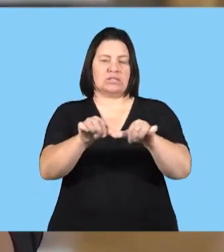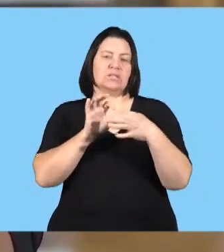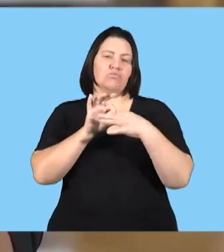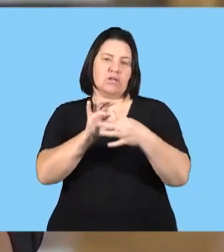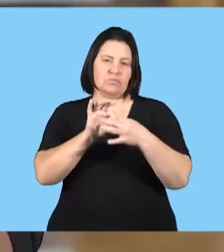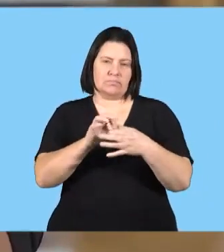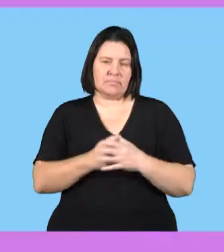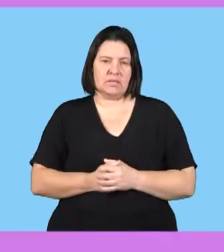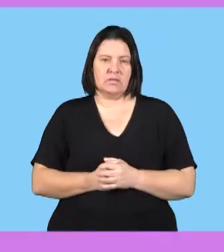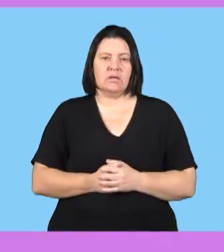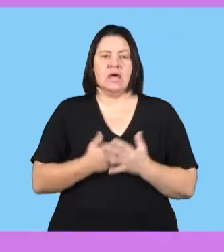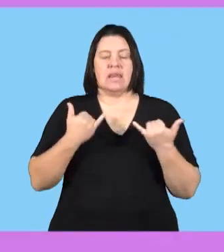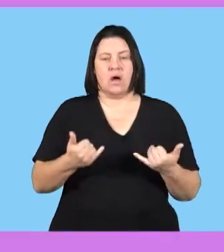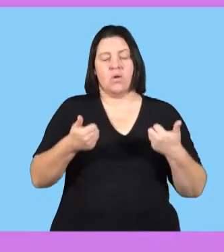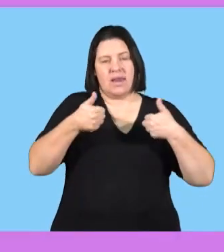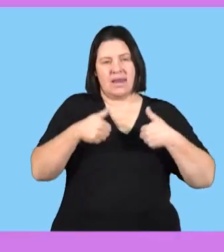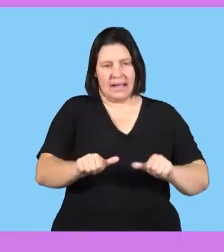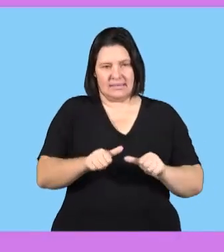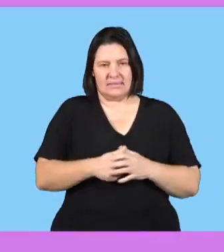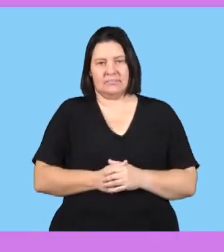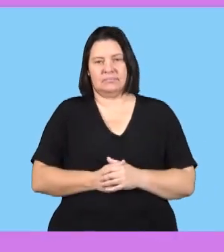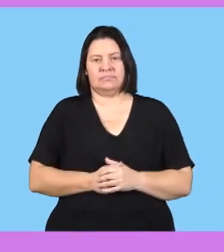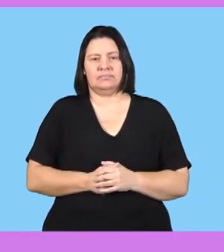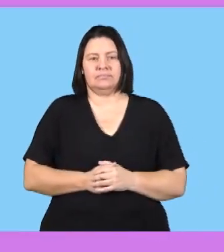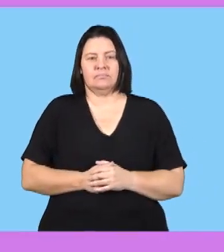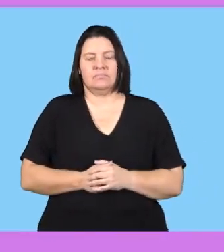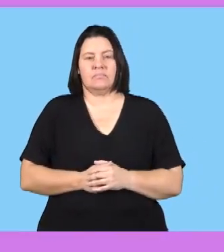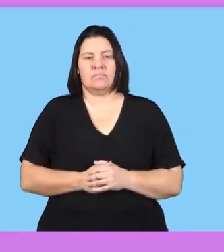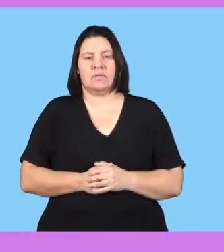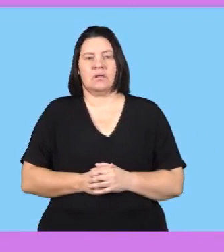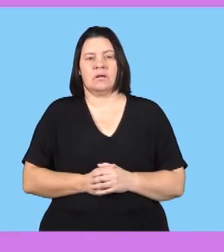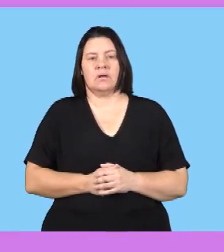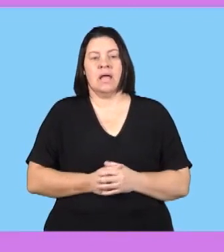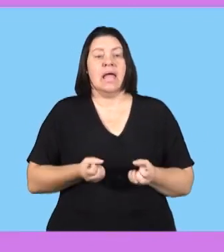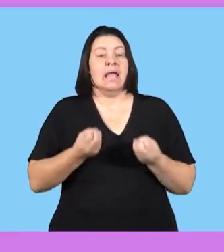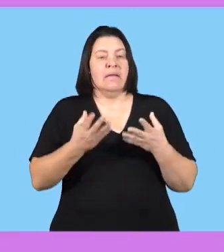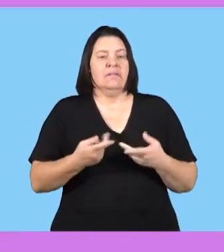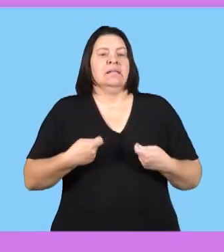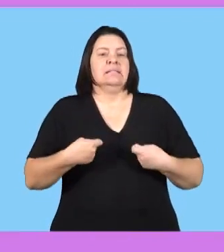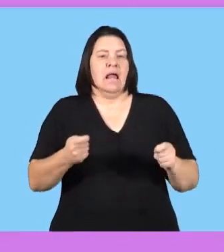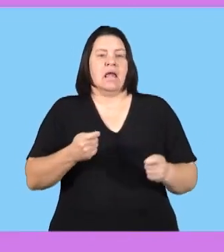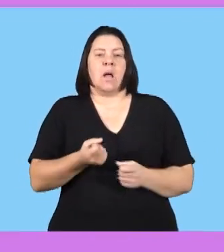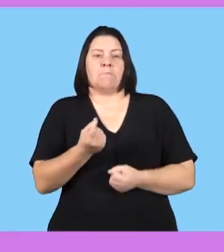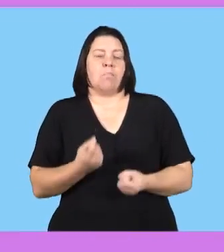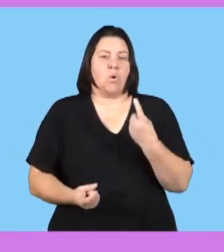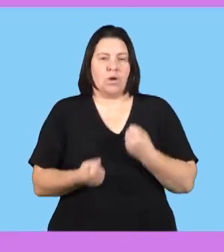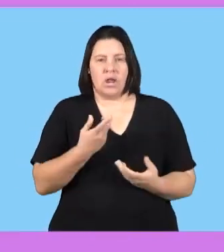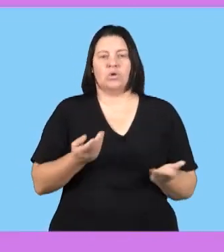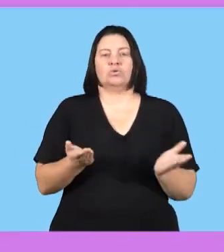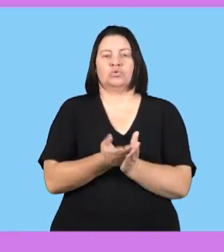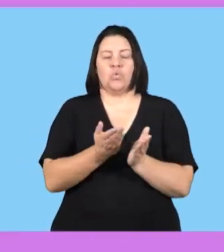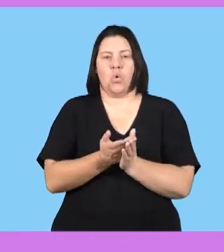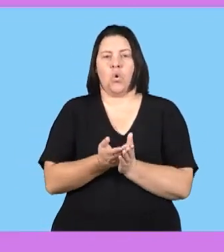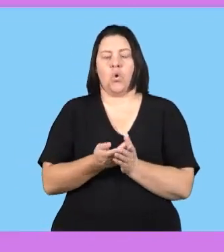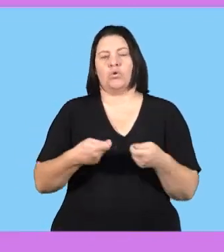constant relationship. Let us move to the next question. Gift is selling popcorns at the school's